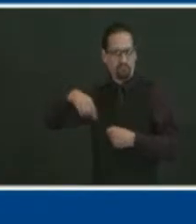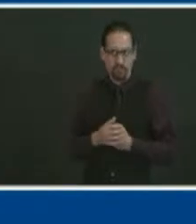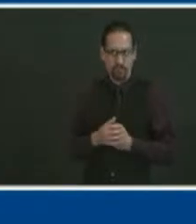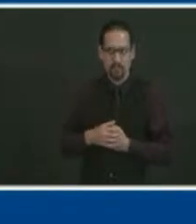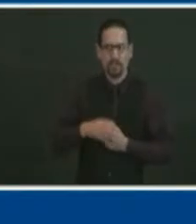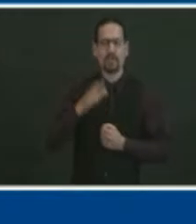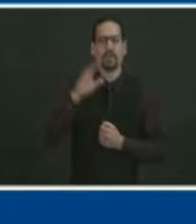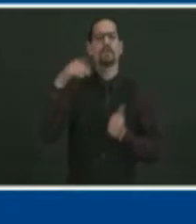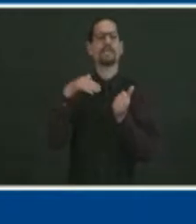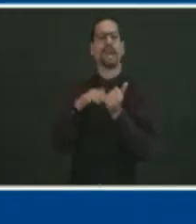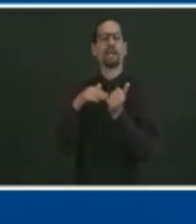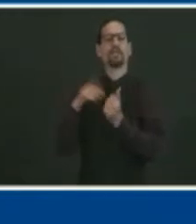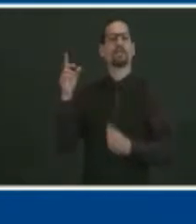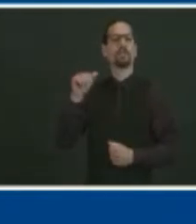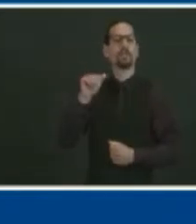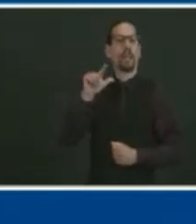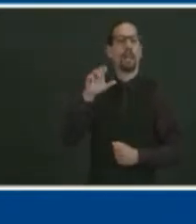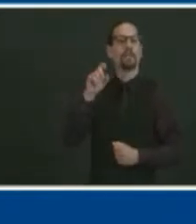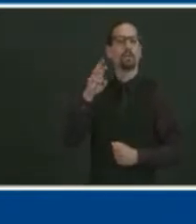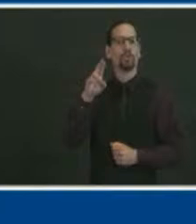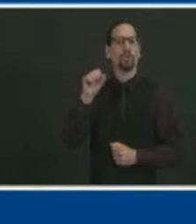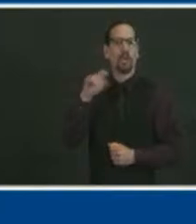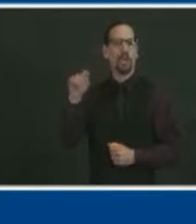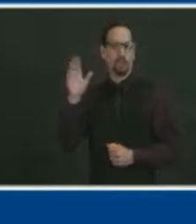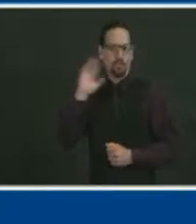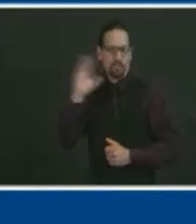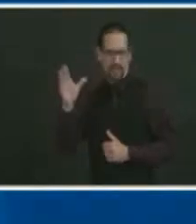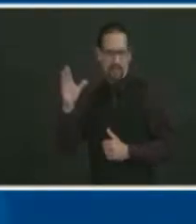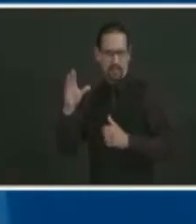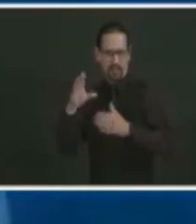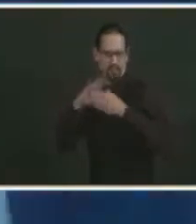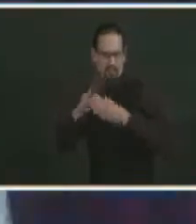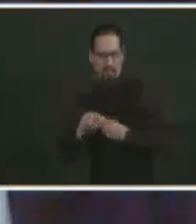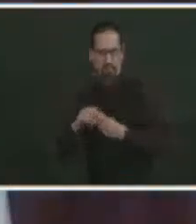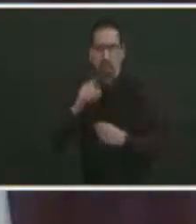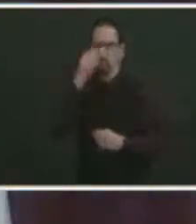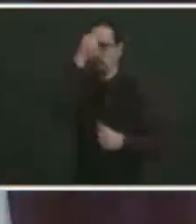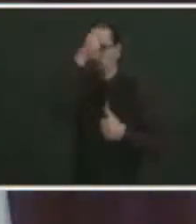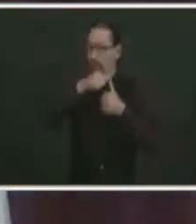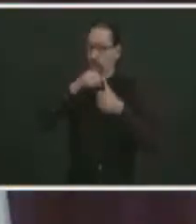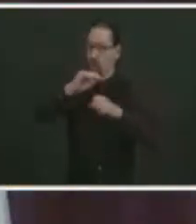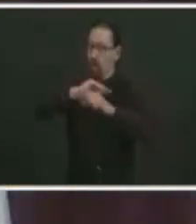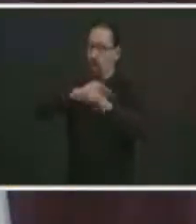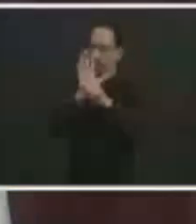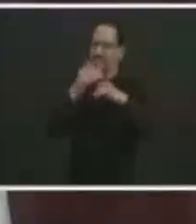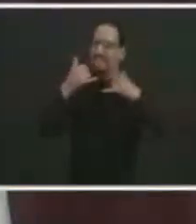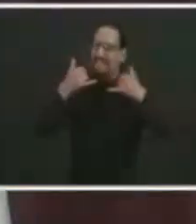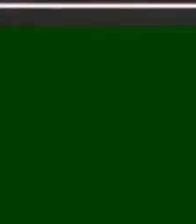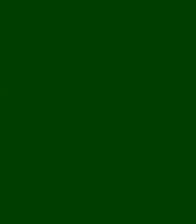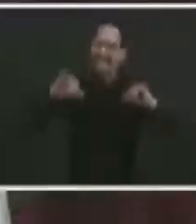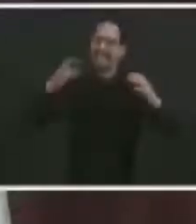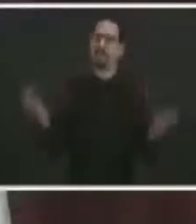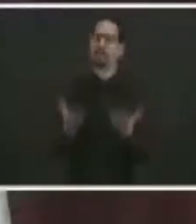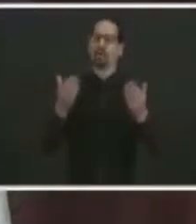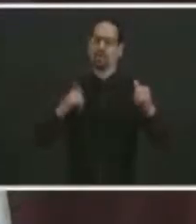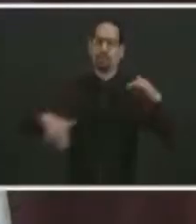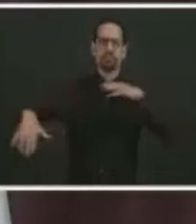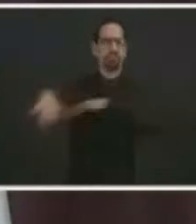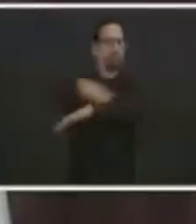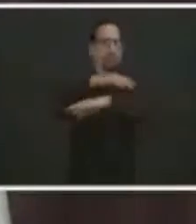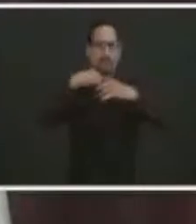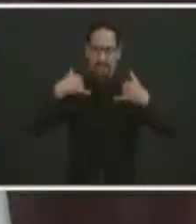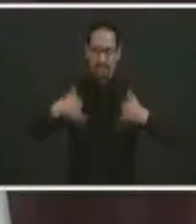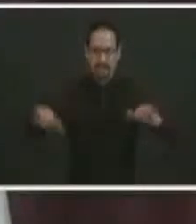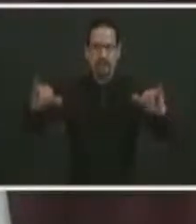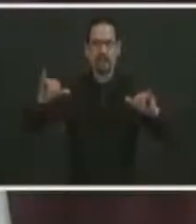But so not out of the woods. The virus is with us and will be with us until there is a cure or a vaccine.